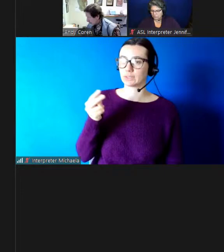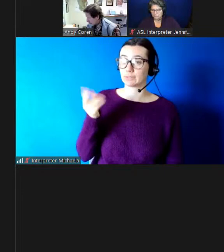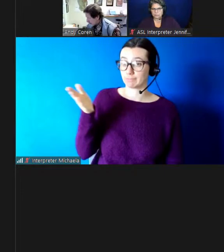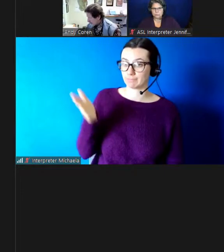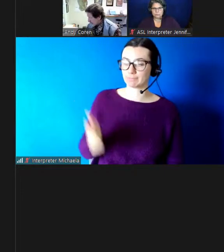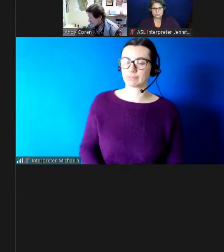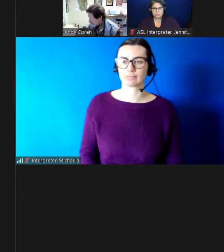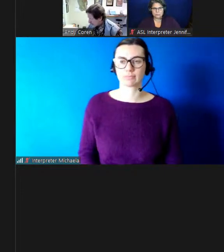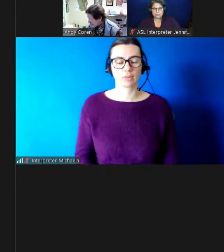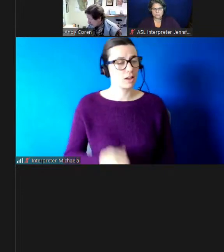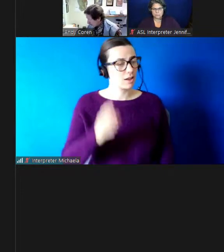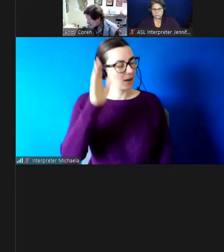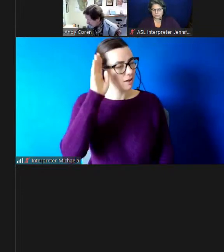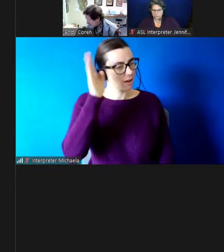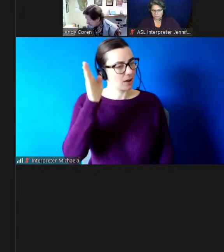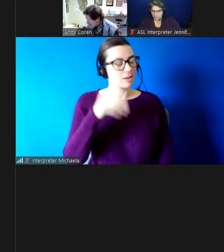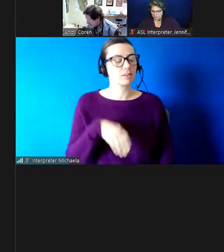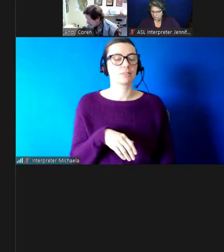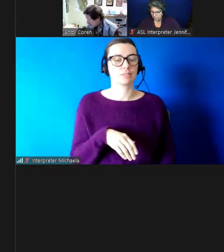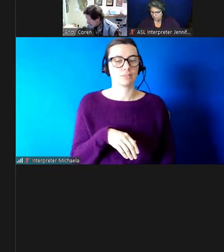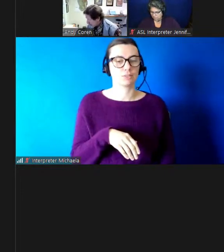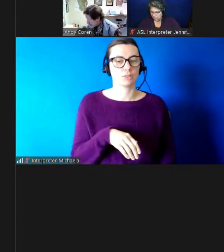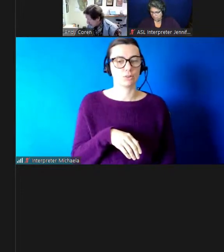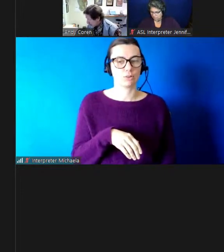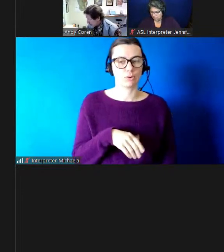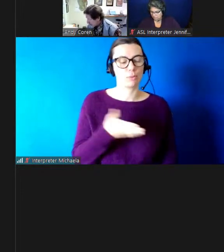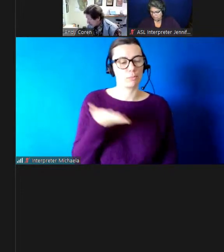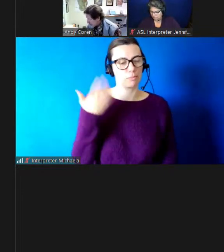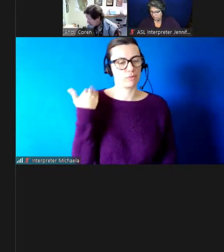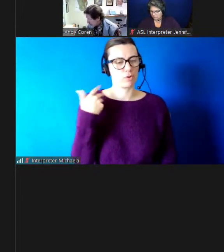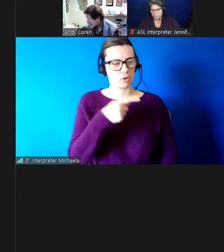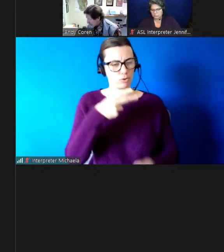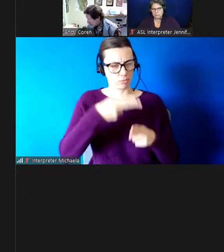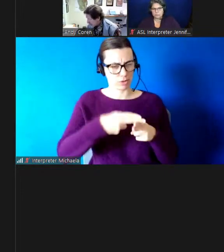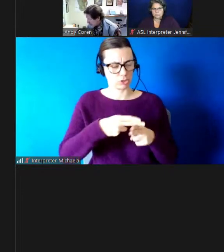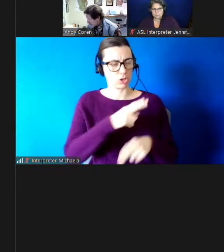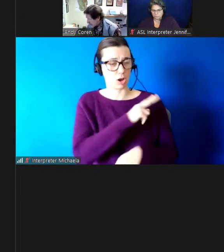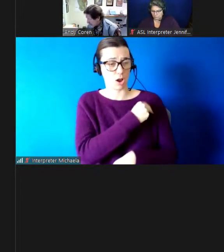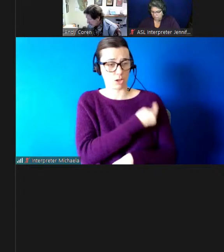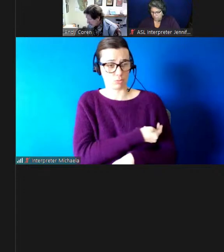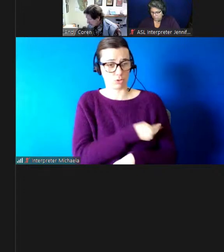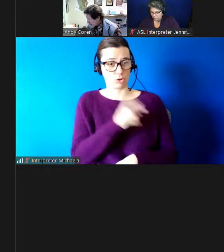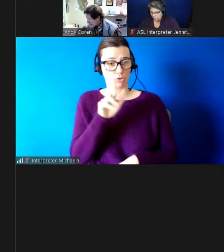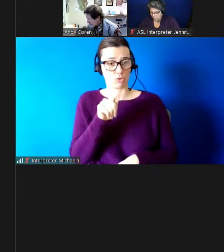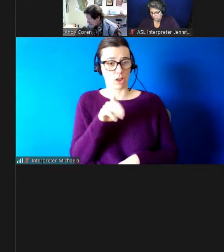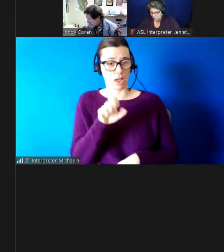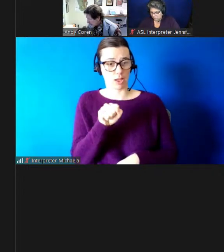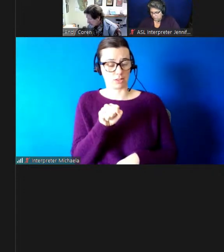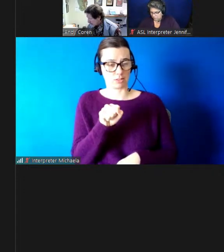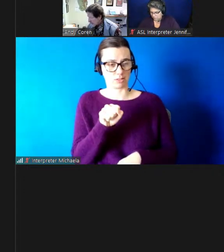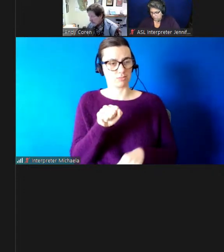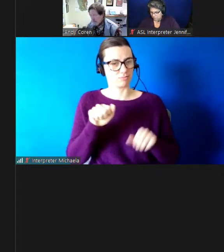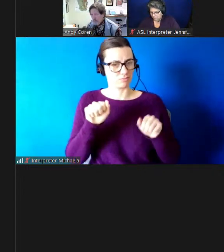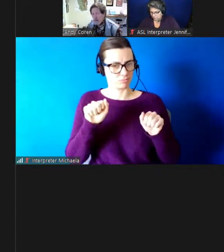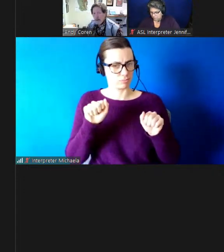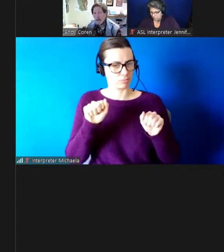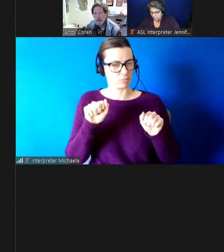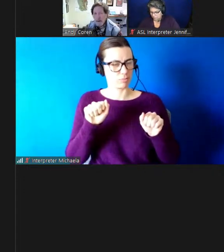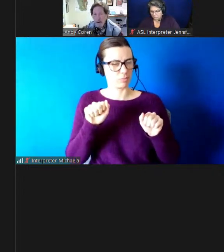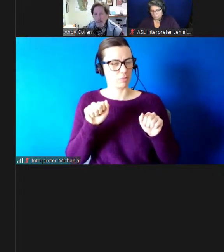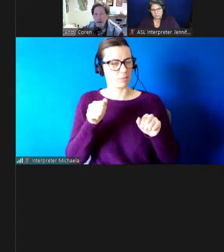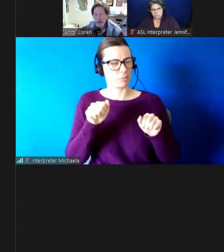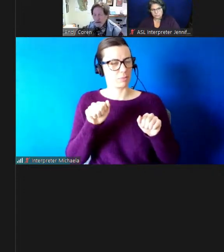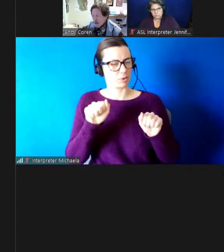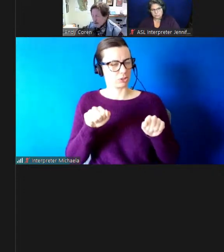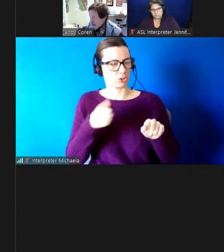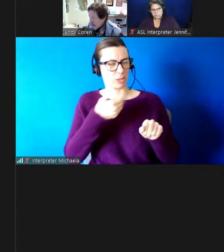Hi. So earlier you mentioned that hospitalization rates are potentially a more useful metric